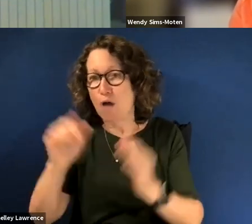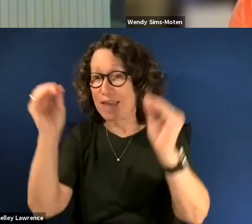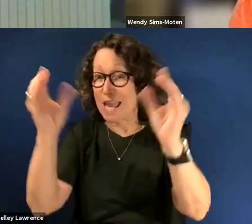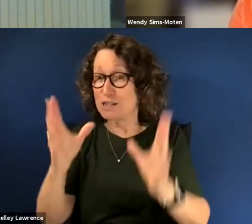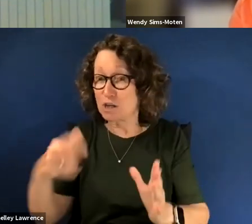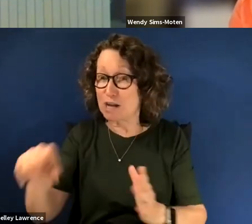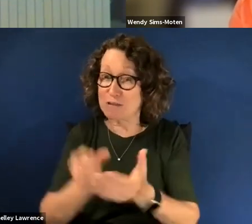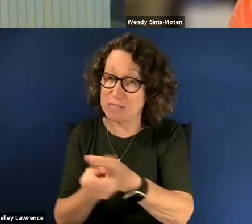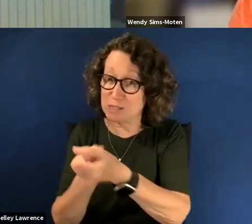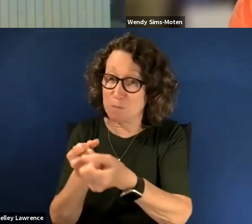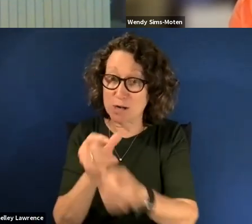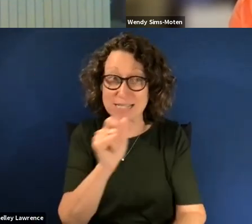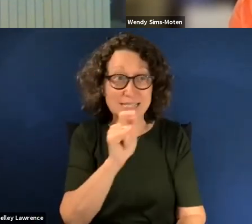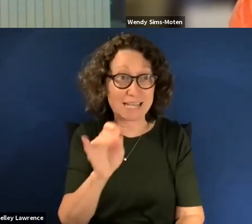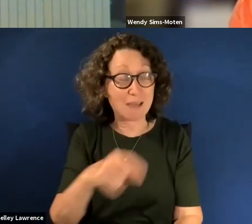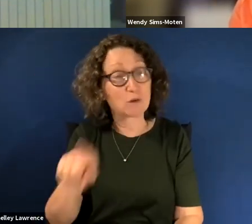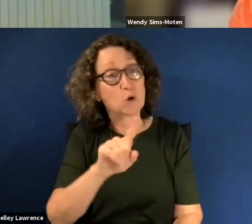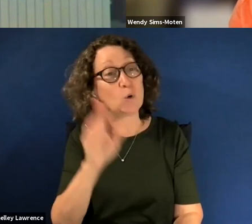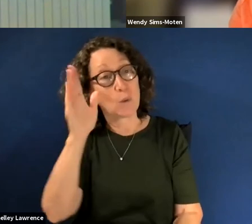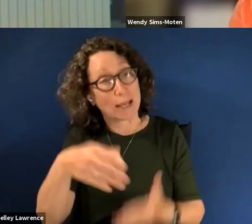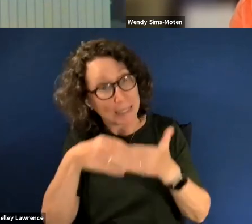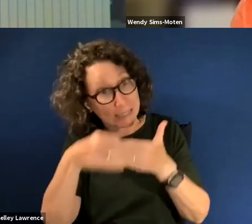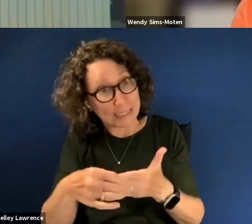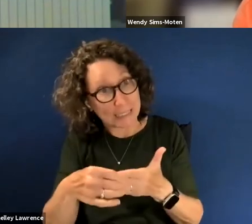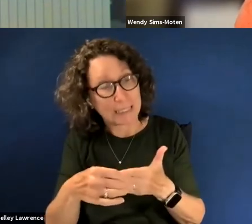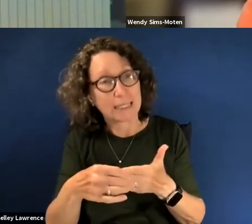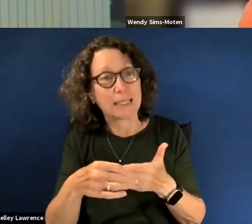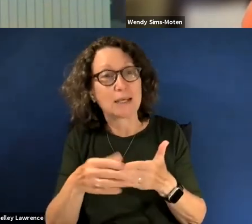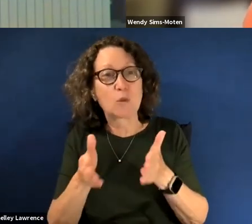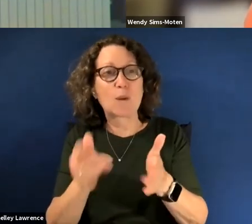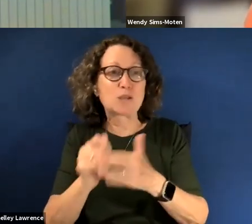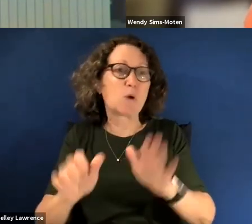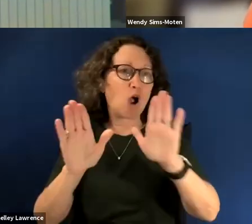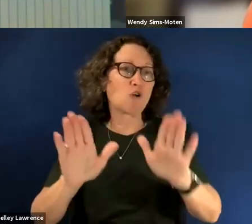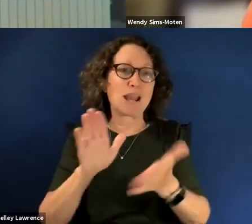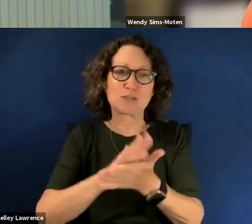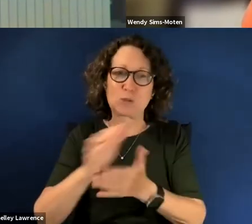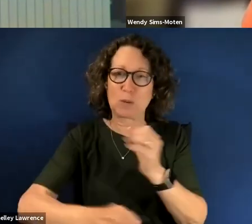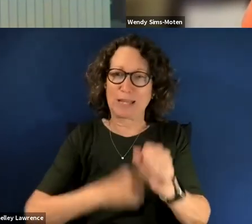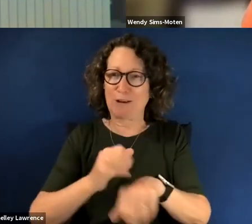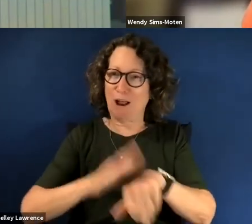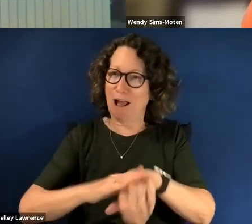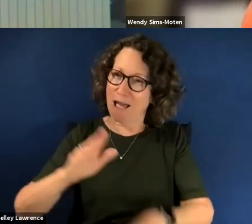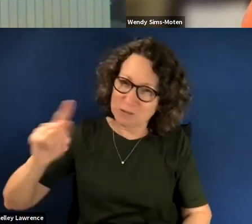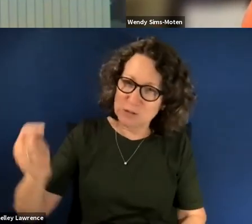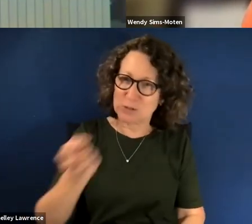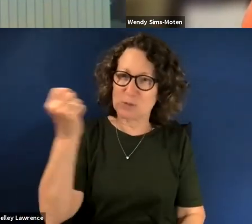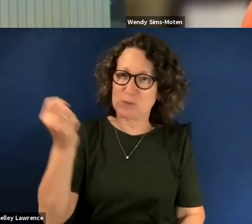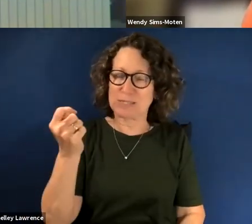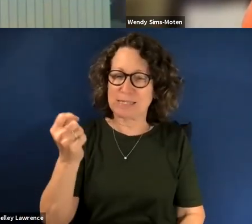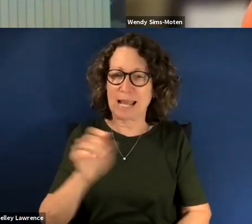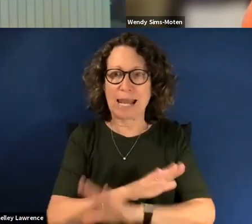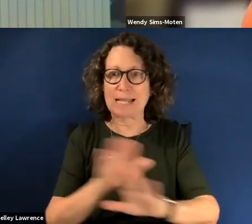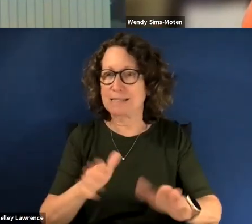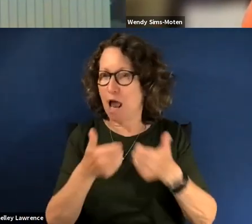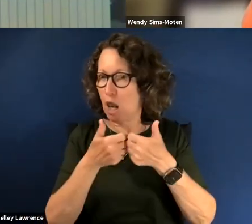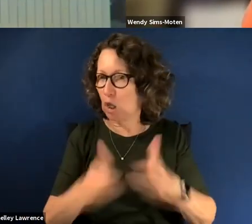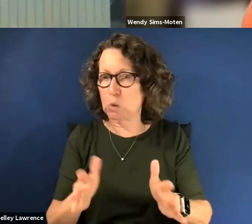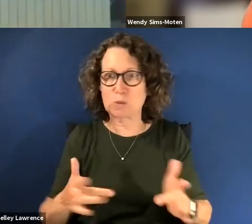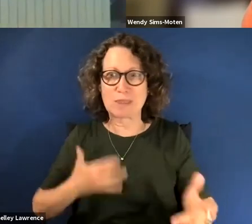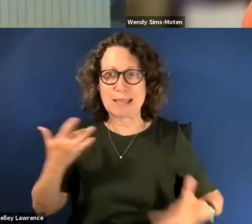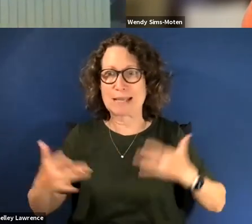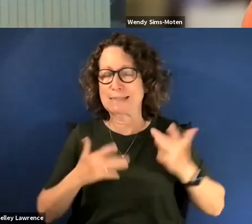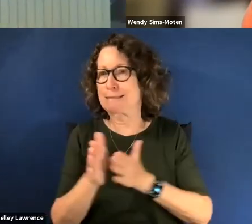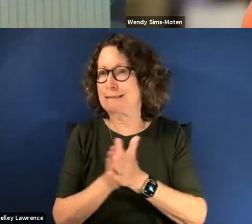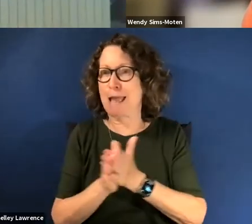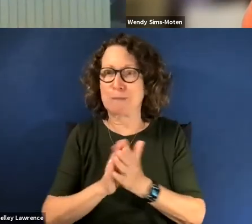and supporting staff who will lead the way to a great school year on Tuesday. Let's not lose the excitement